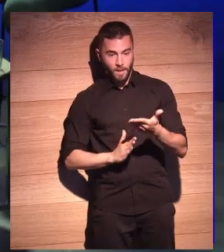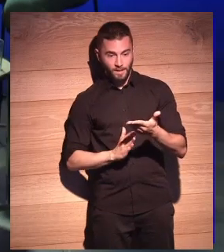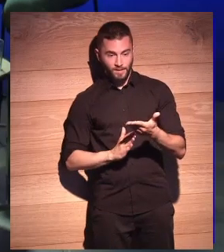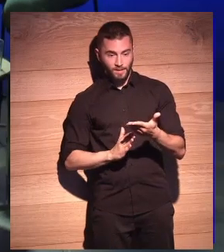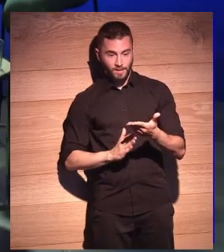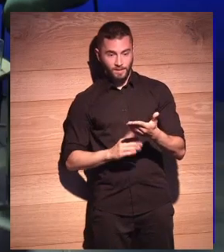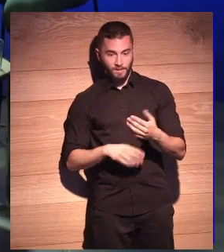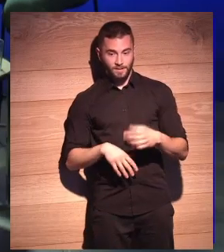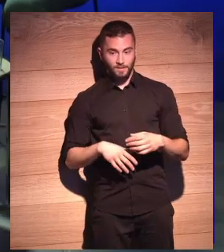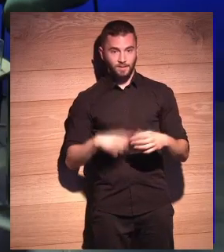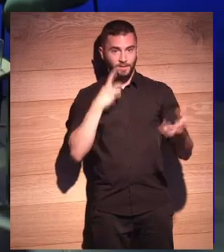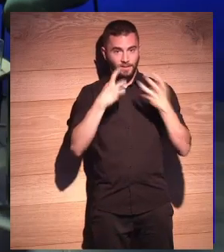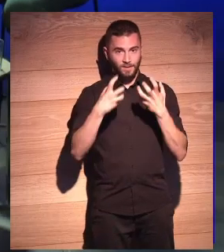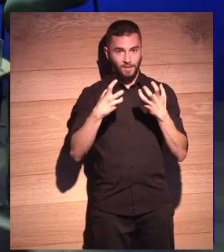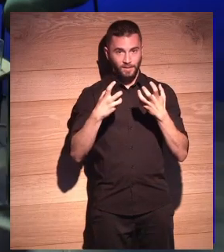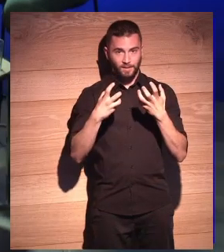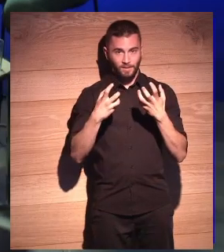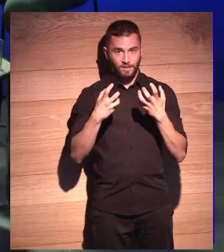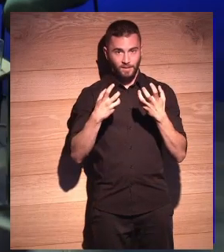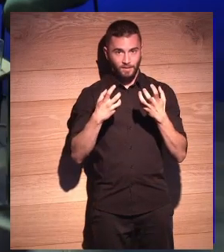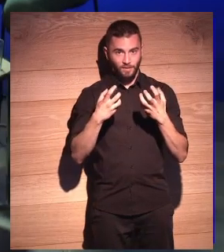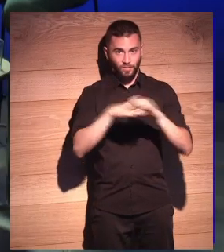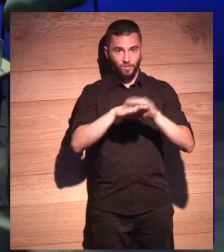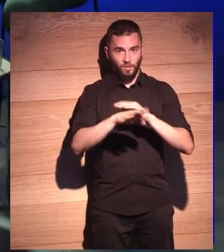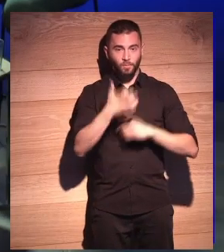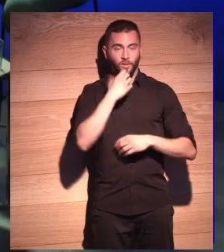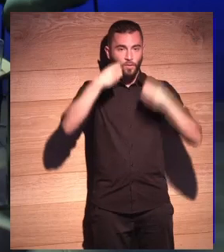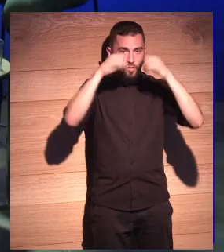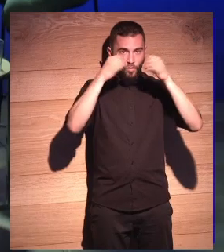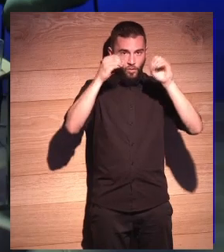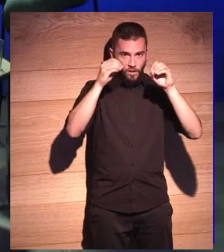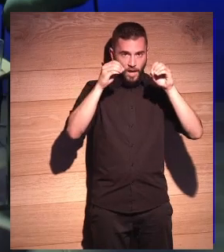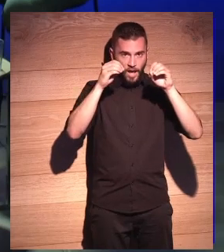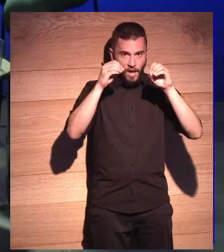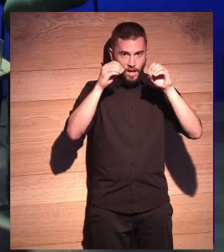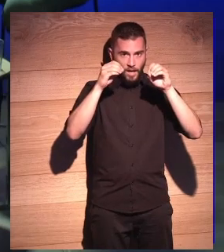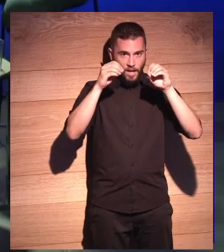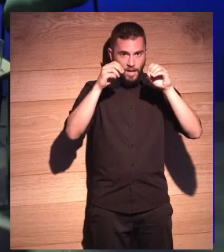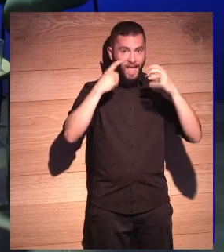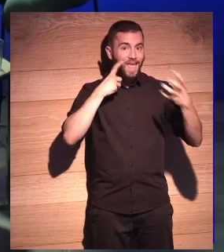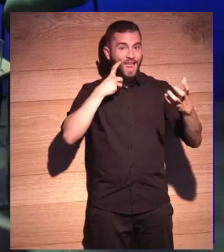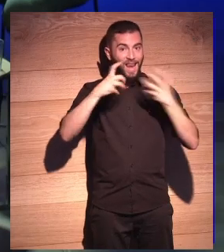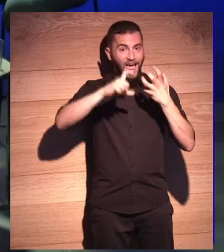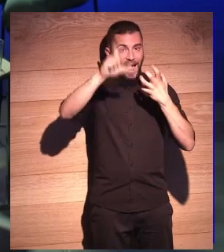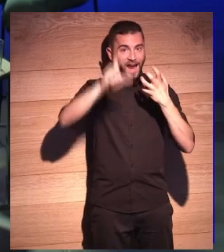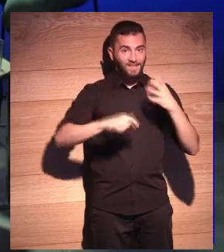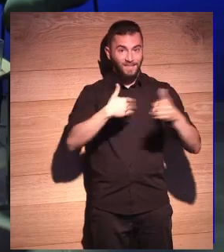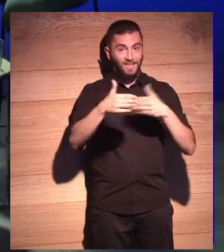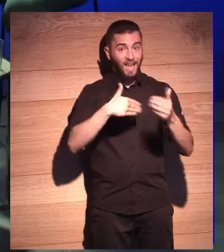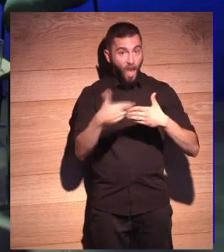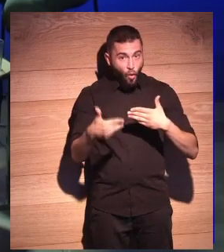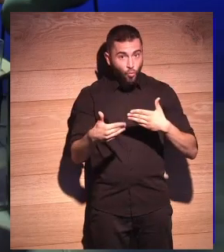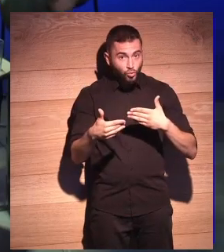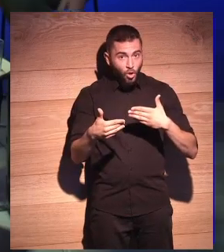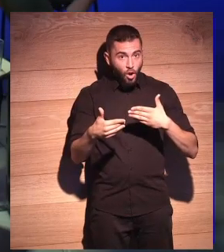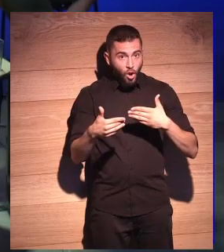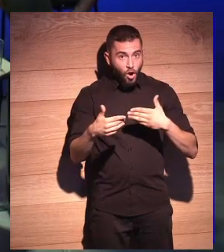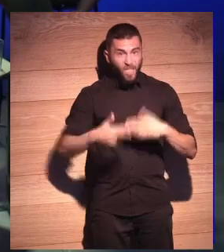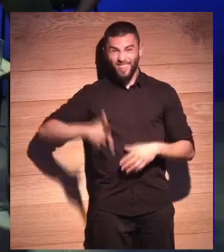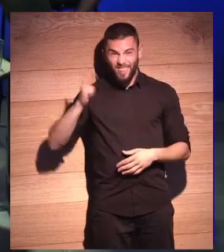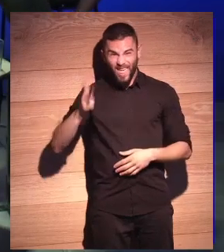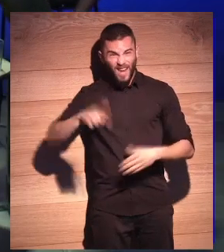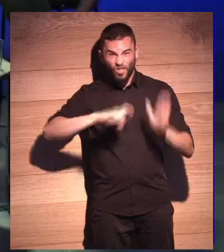of the rights of the very works. In the case of Cougar with Chimbras, the artist, the author of the works, is